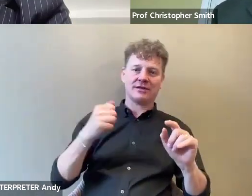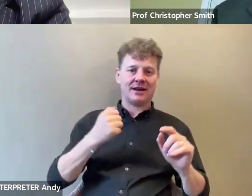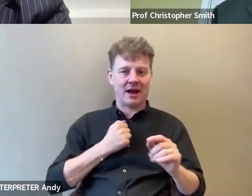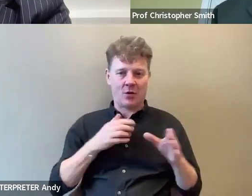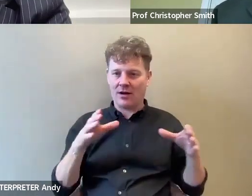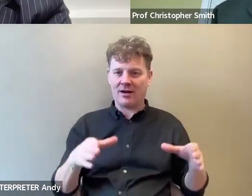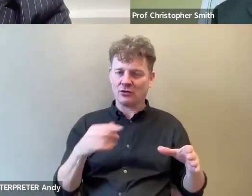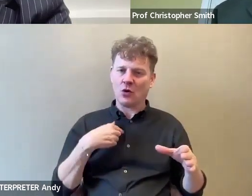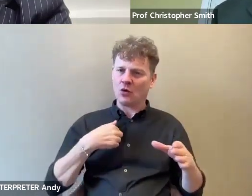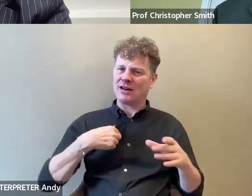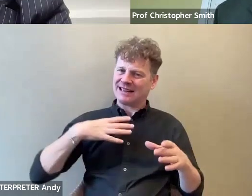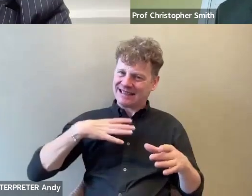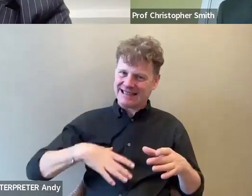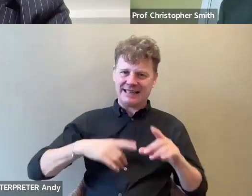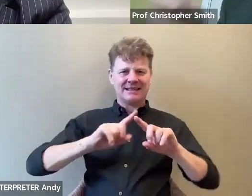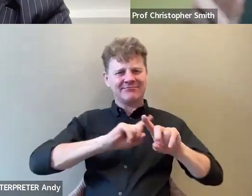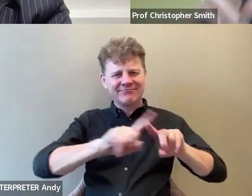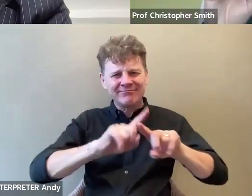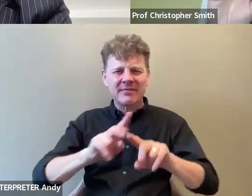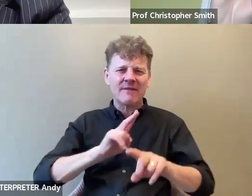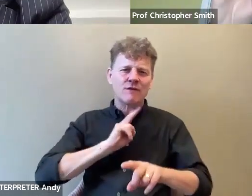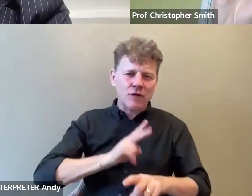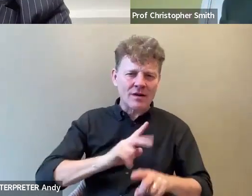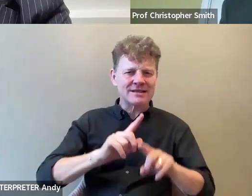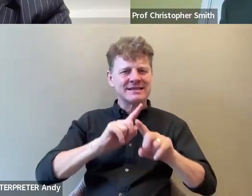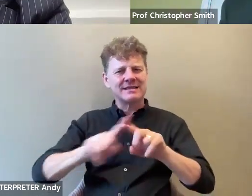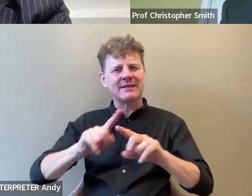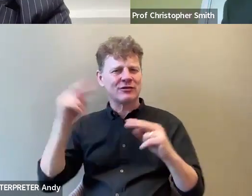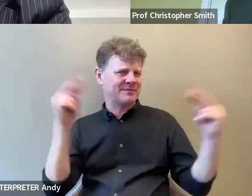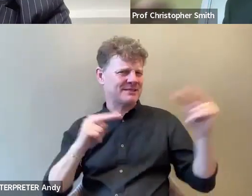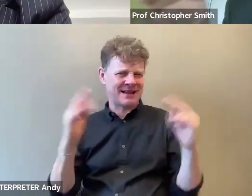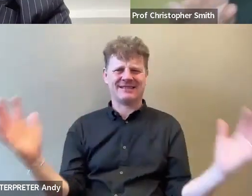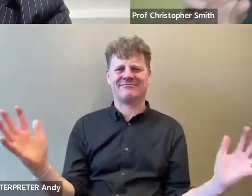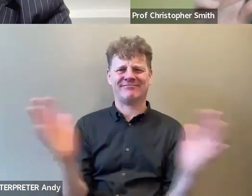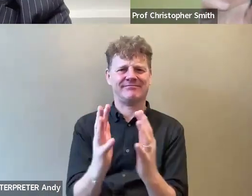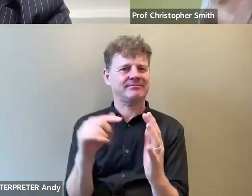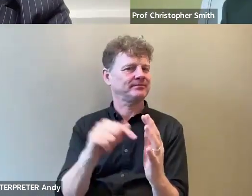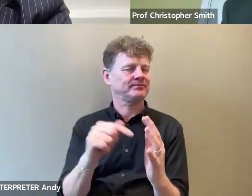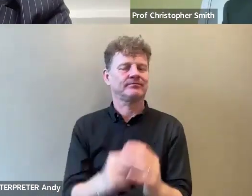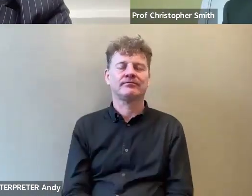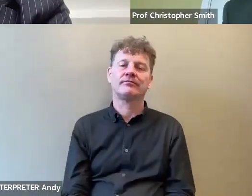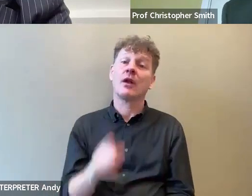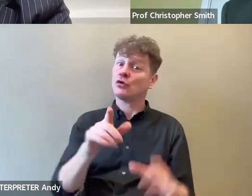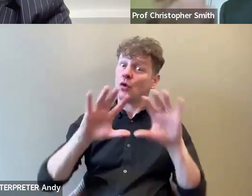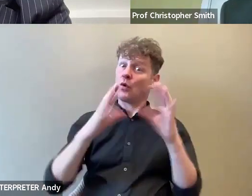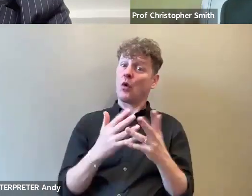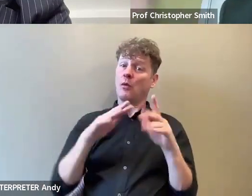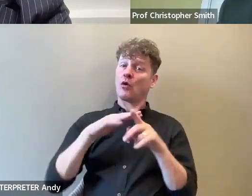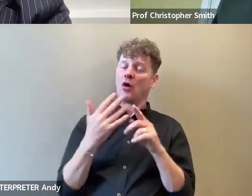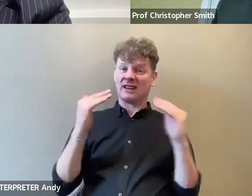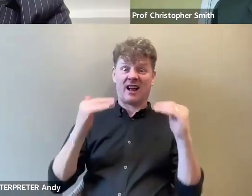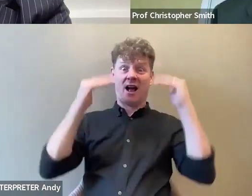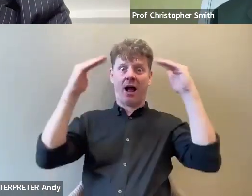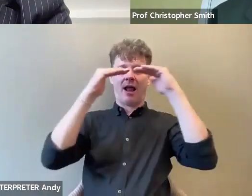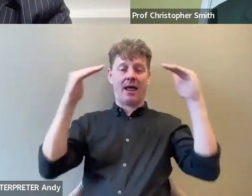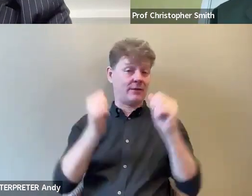many voices and perspectives as possible. So this global context, these high-level documents, which are produced